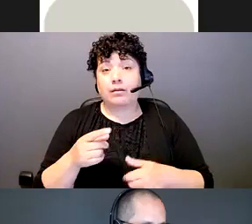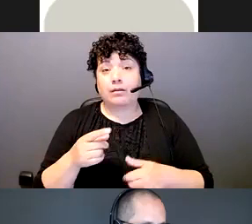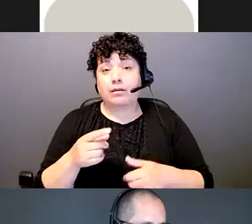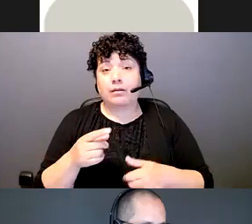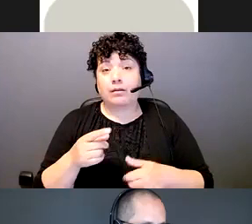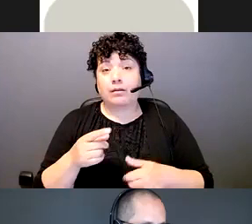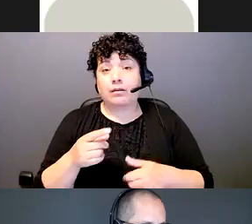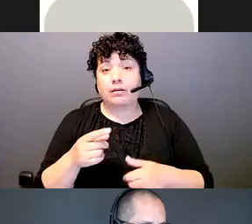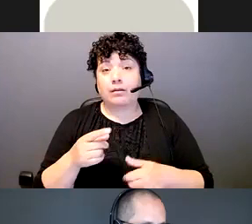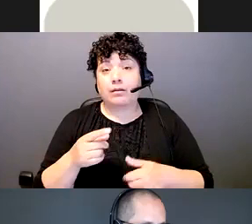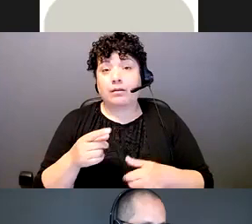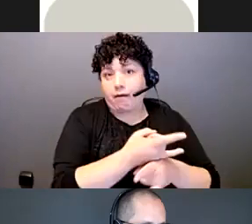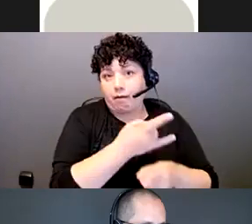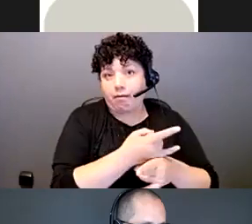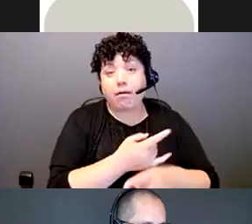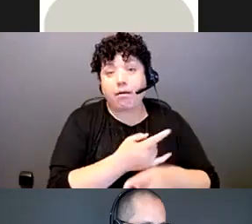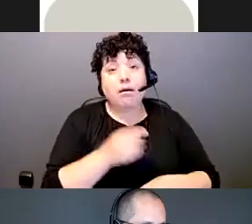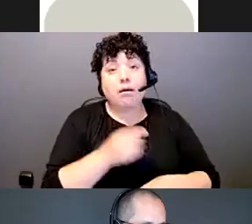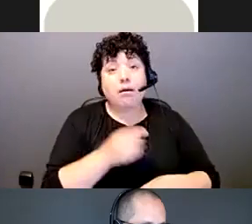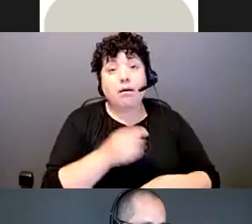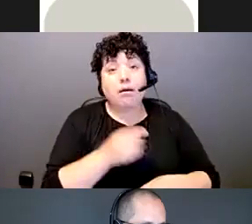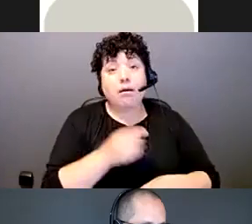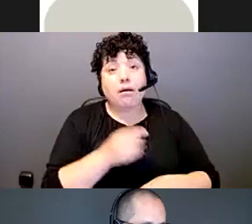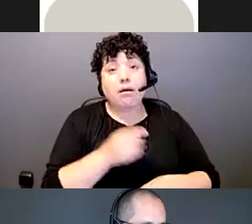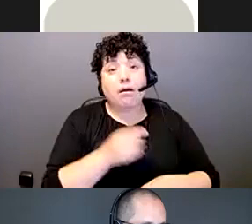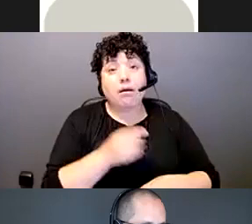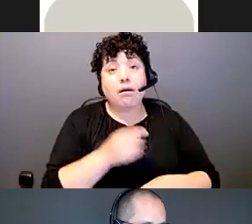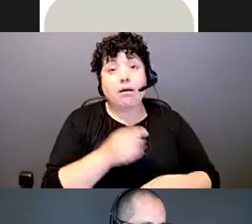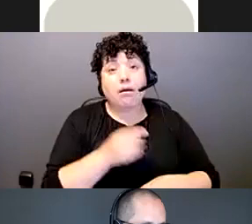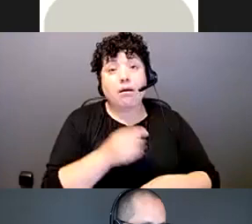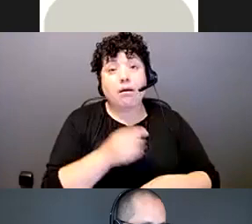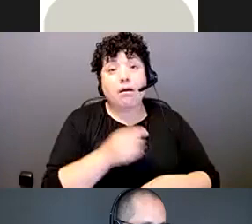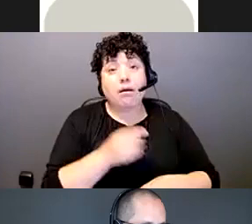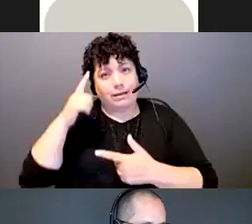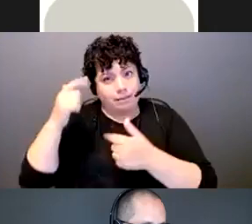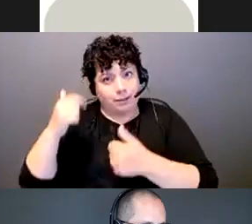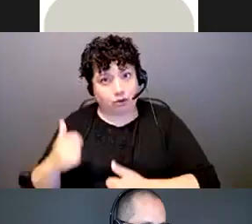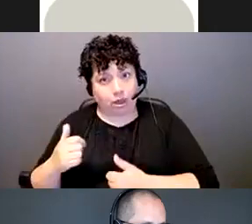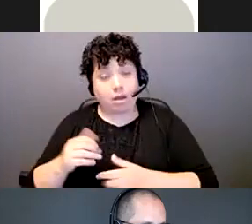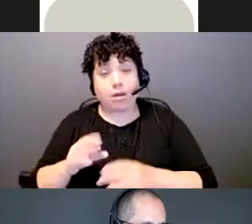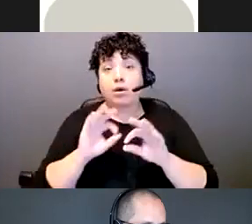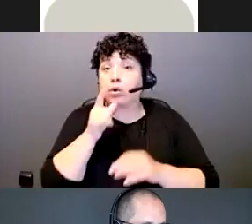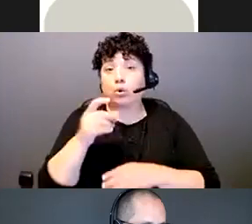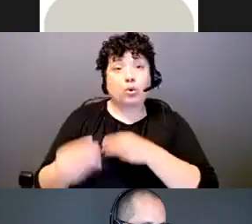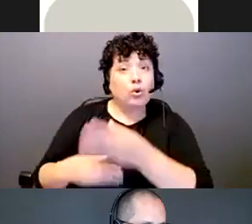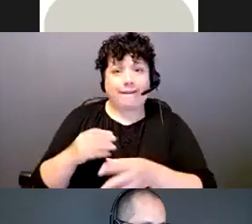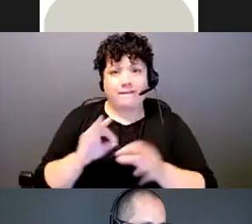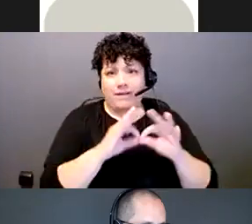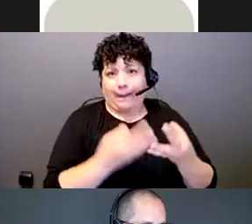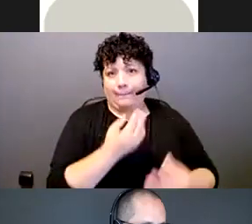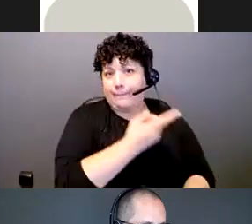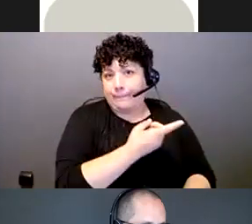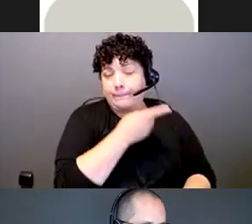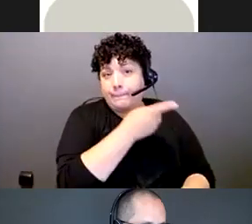someone at home or in long-term care and they have dementia and family members are bringing it in, I've seen